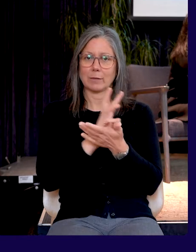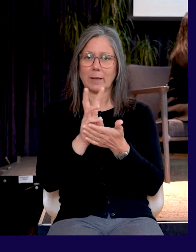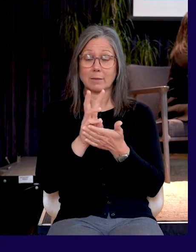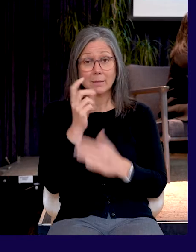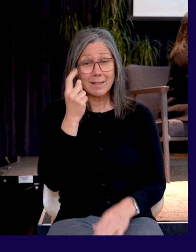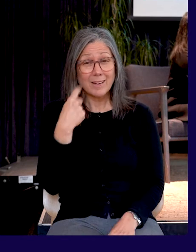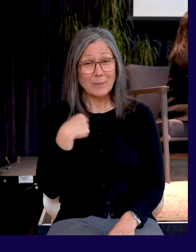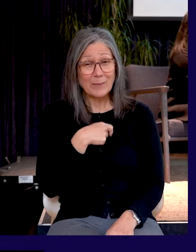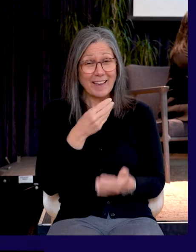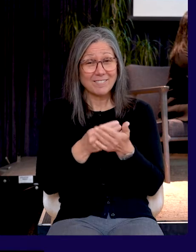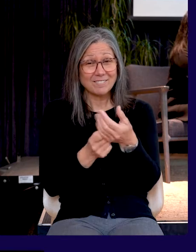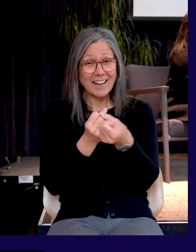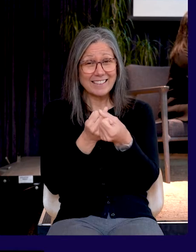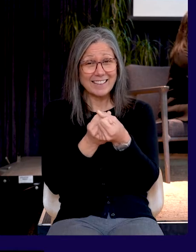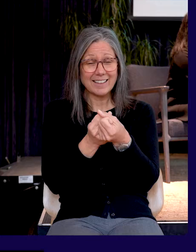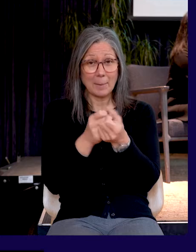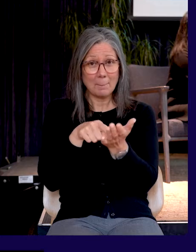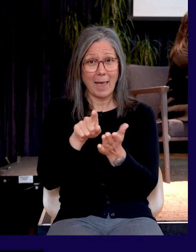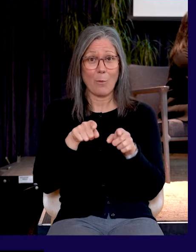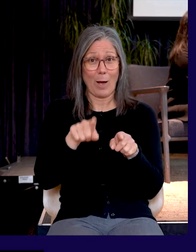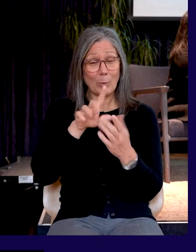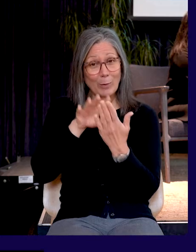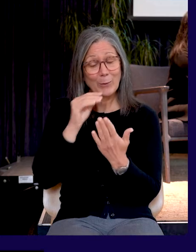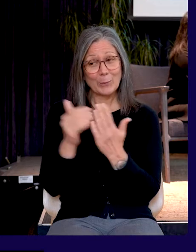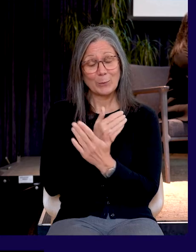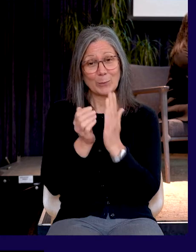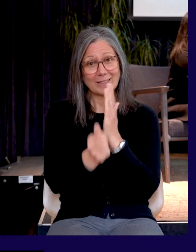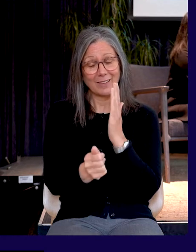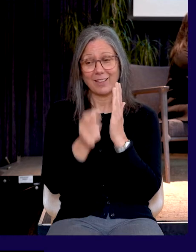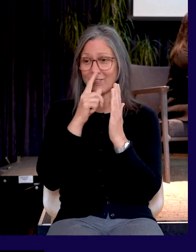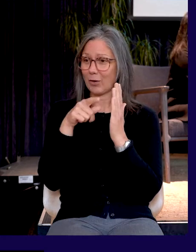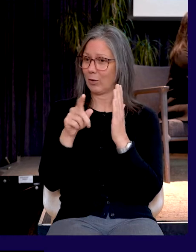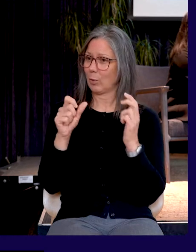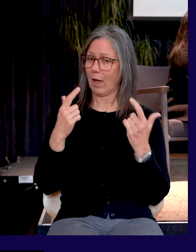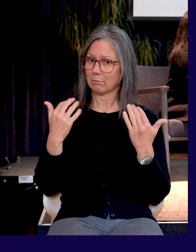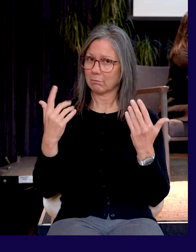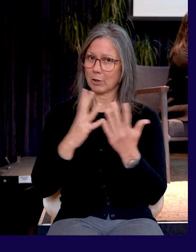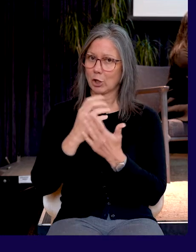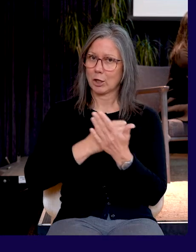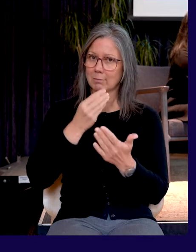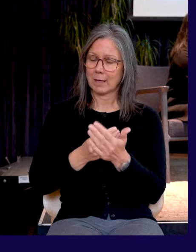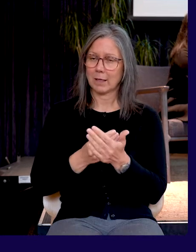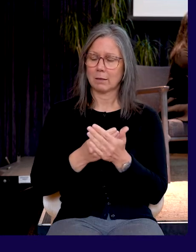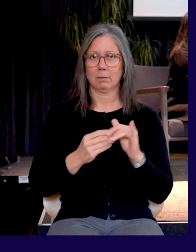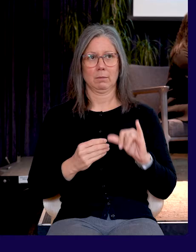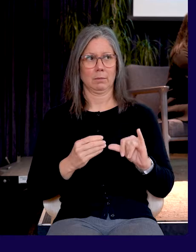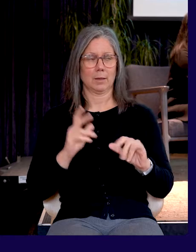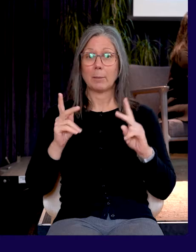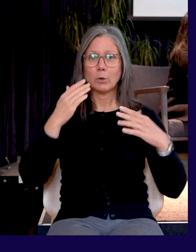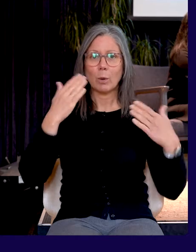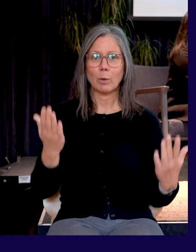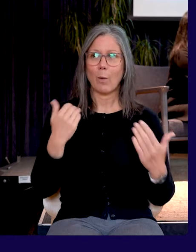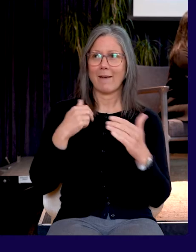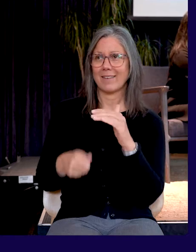subsidies that can pay you while you learn a new skill to get you a living wage. So a lot of people don't know about